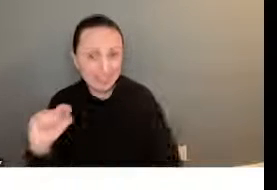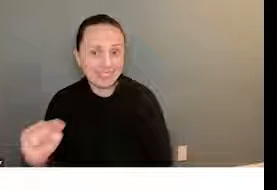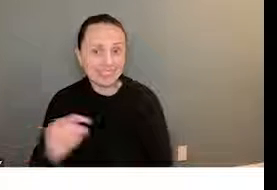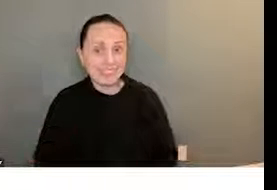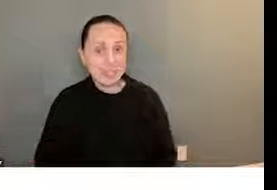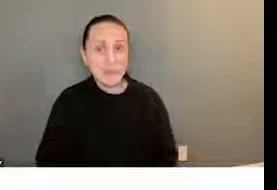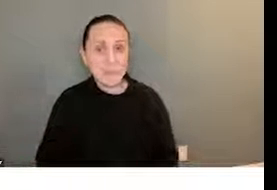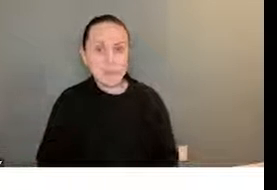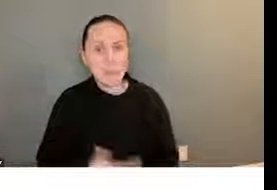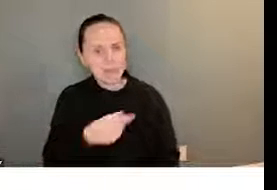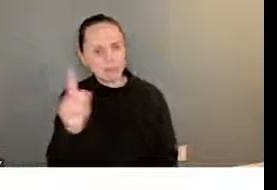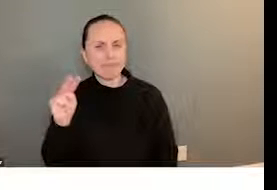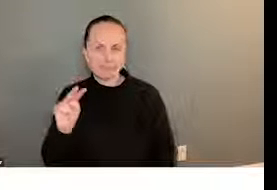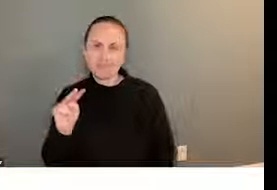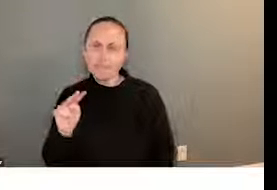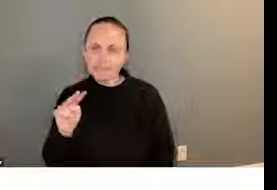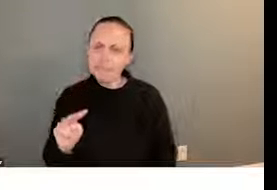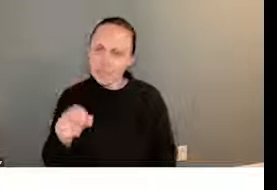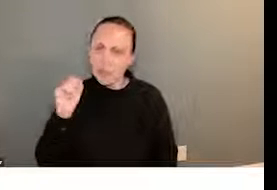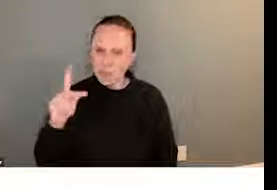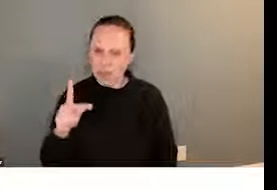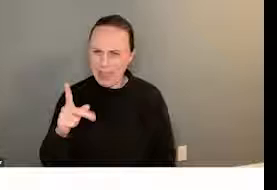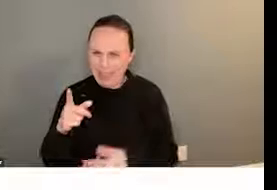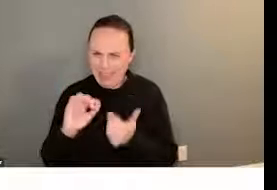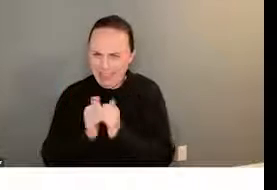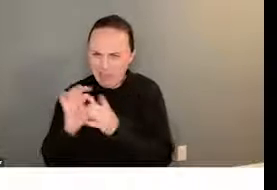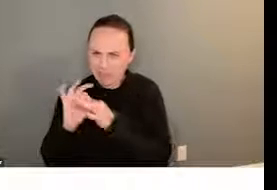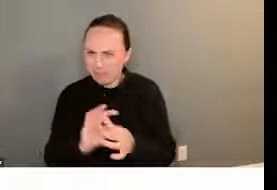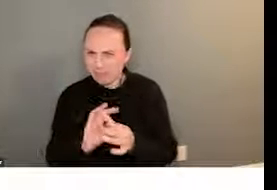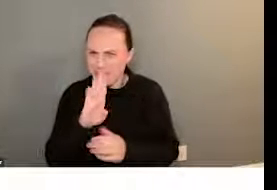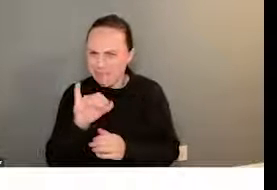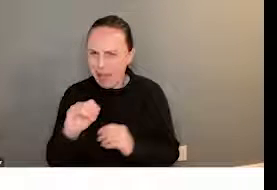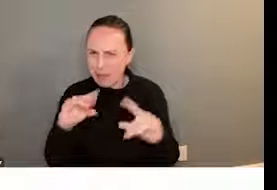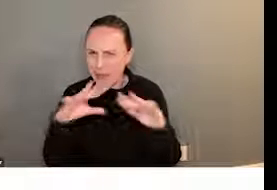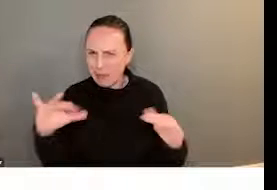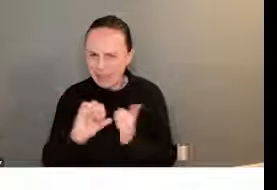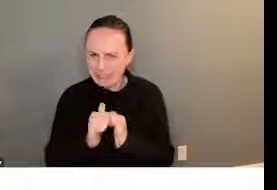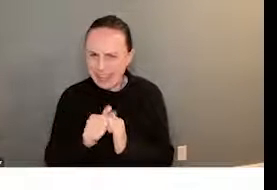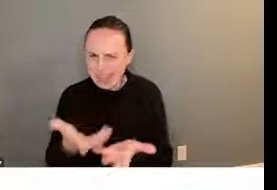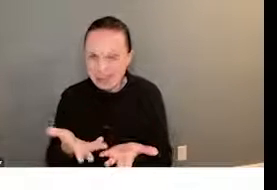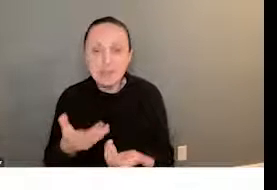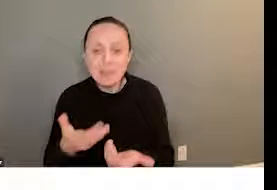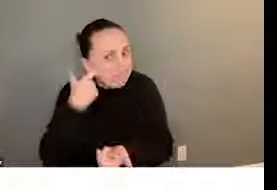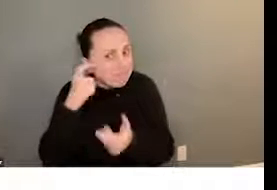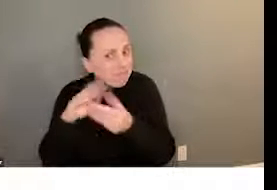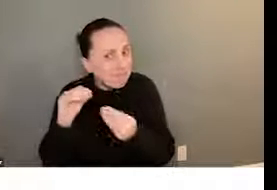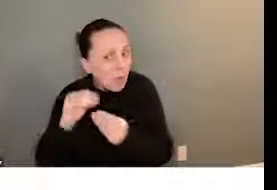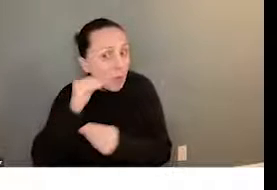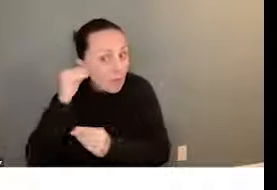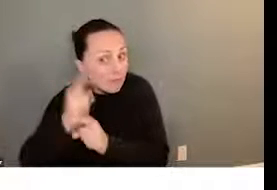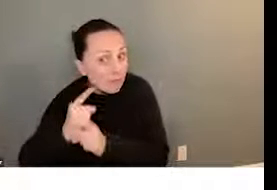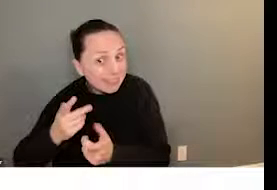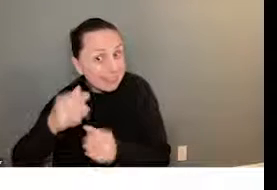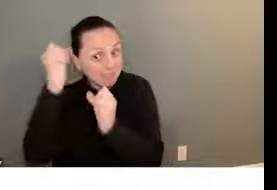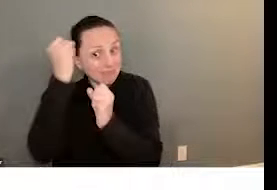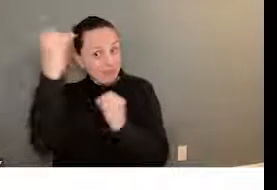So you may be like, all right, well, what does that mean for biodiversity exactly? We did just talk about home, right?